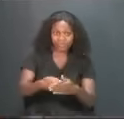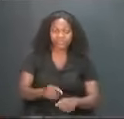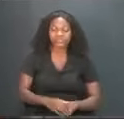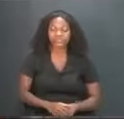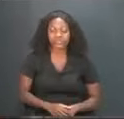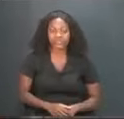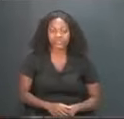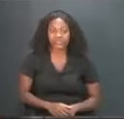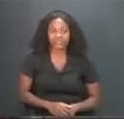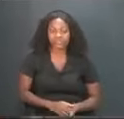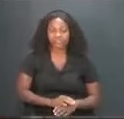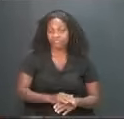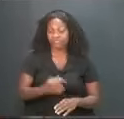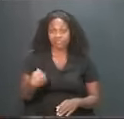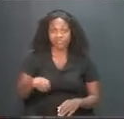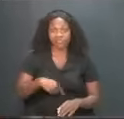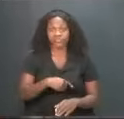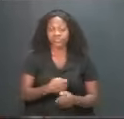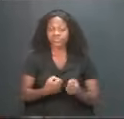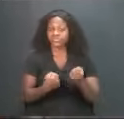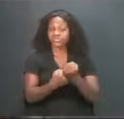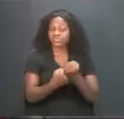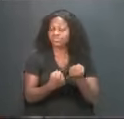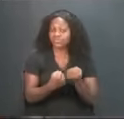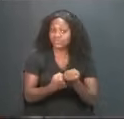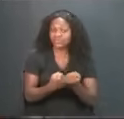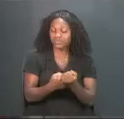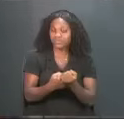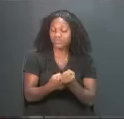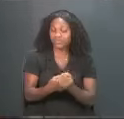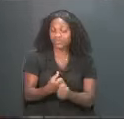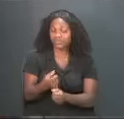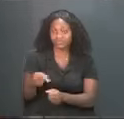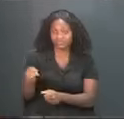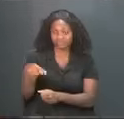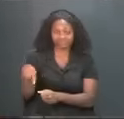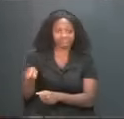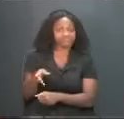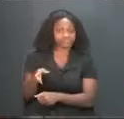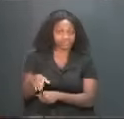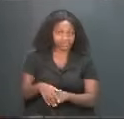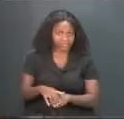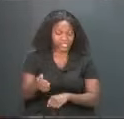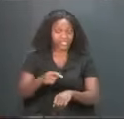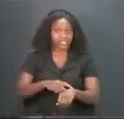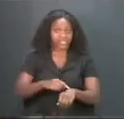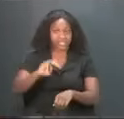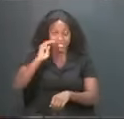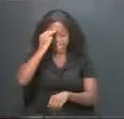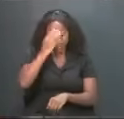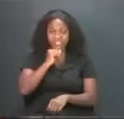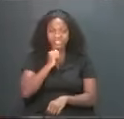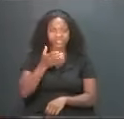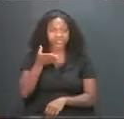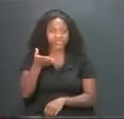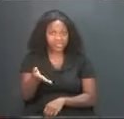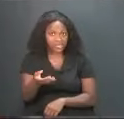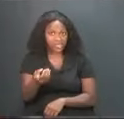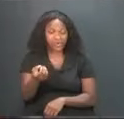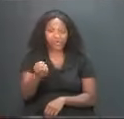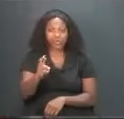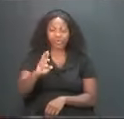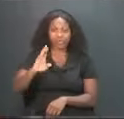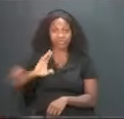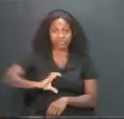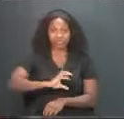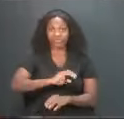largely we have cooperated with our colleagues. Even where ministers are absent, where committee chairs are absent, we